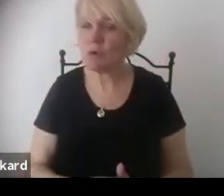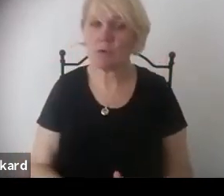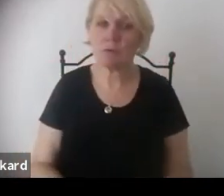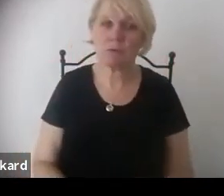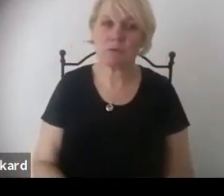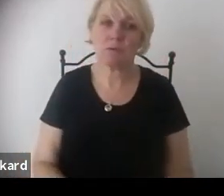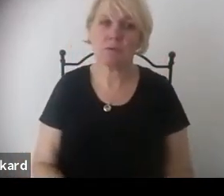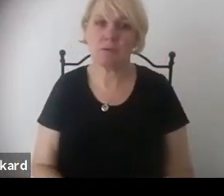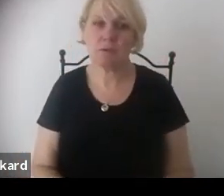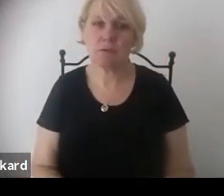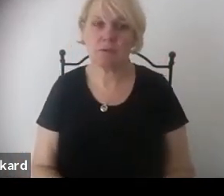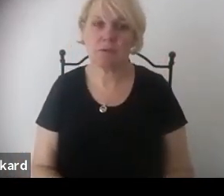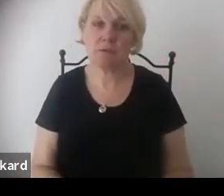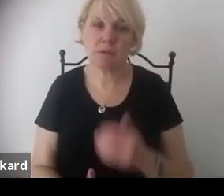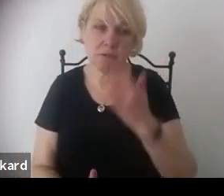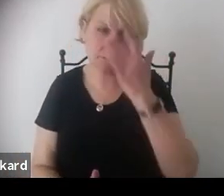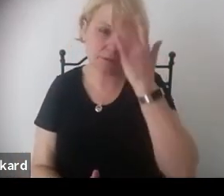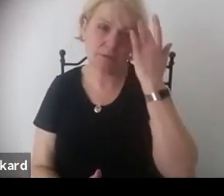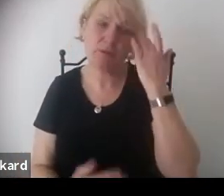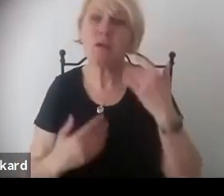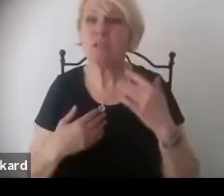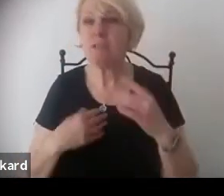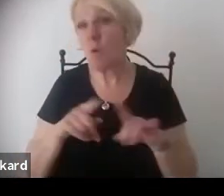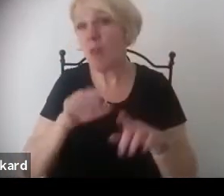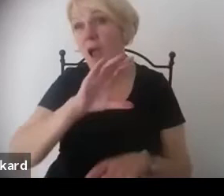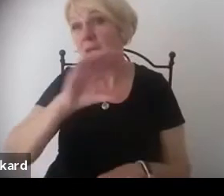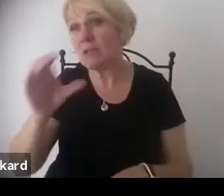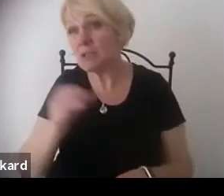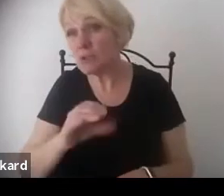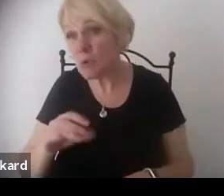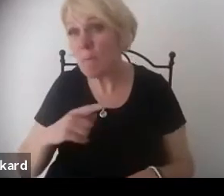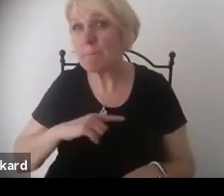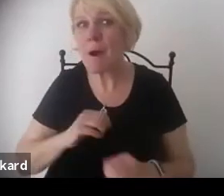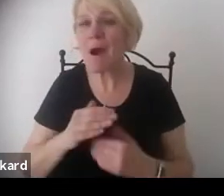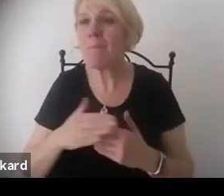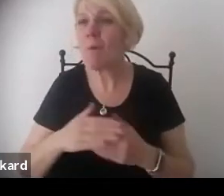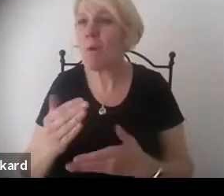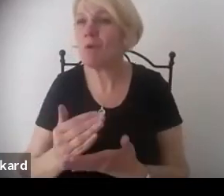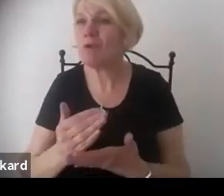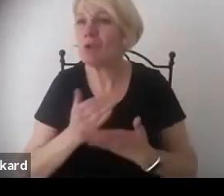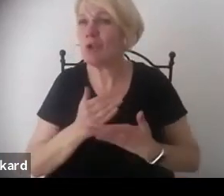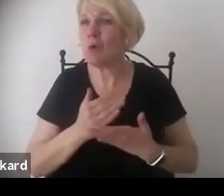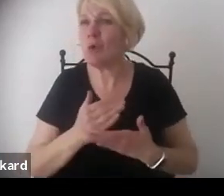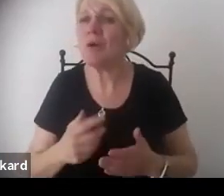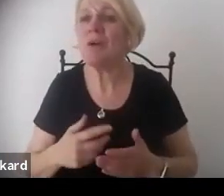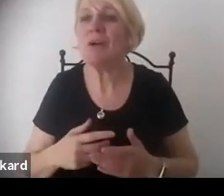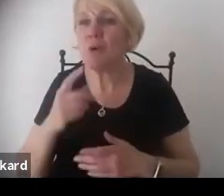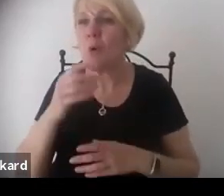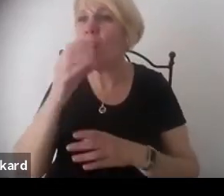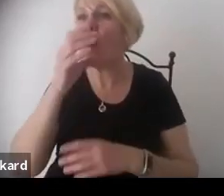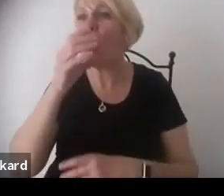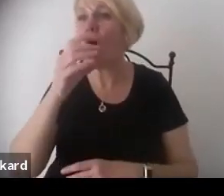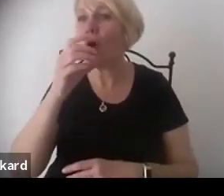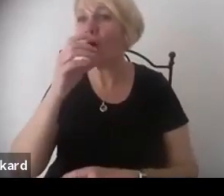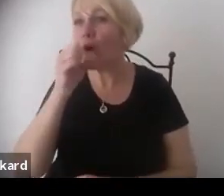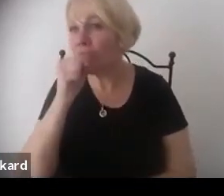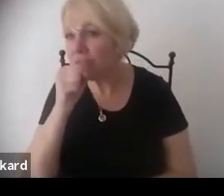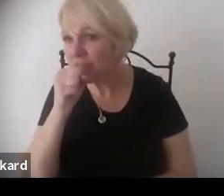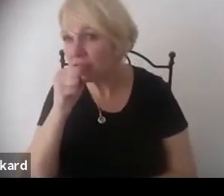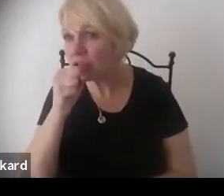is effectively an equivalent of Zoom but more secure, so that you can have a confidential conversation on